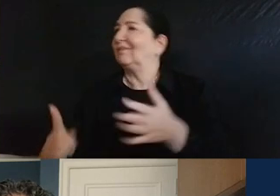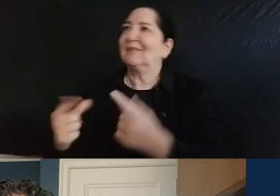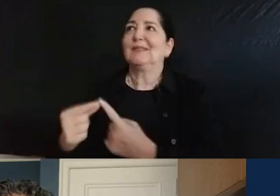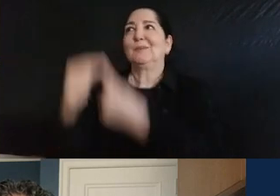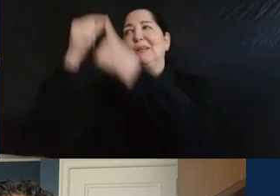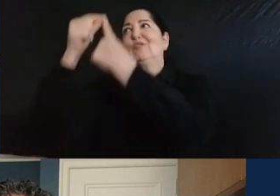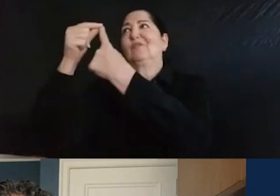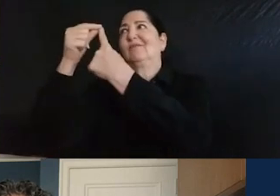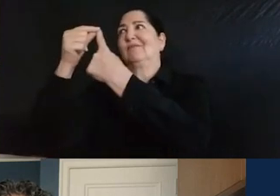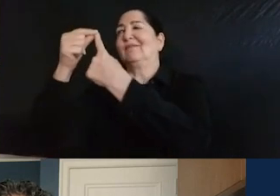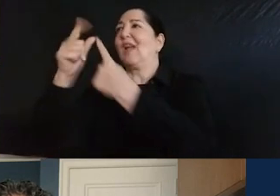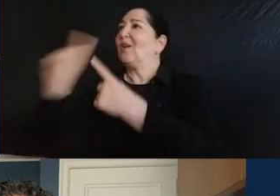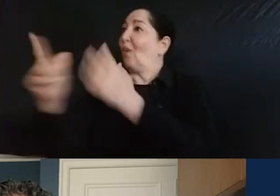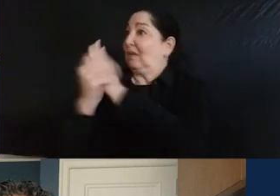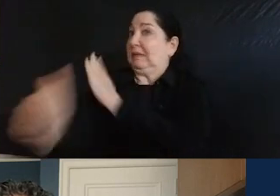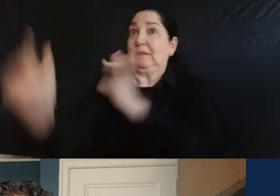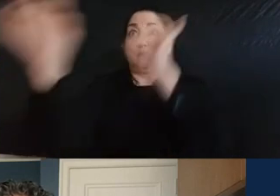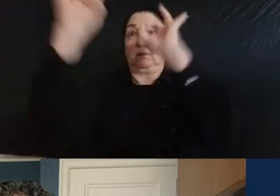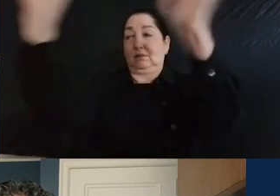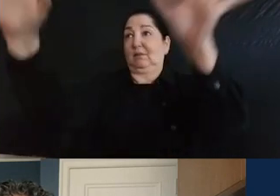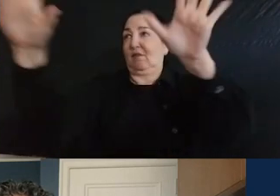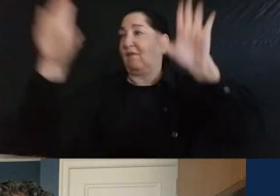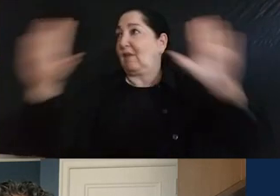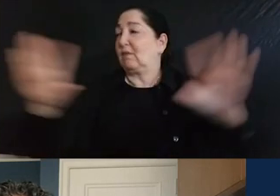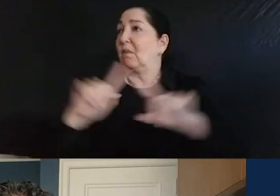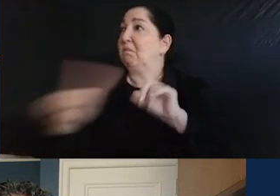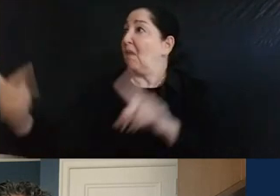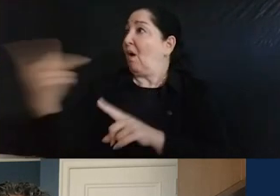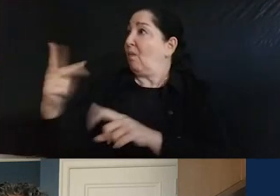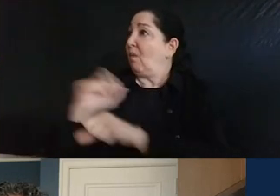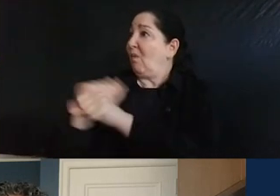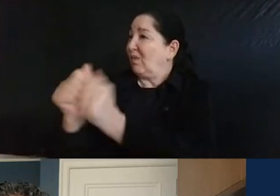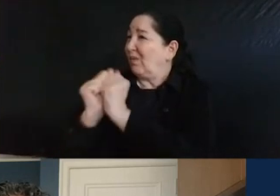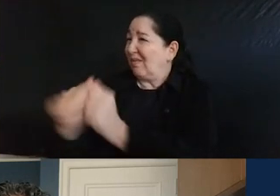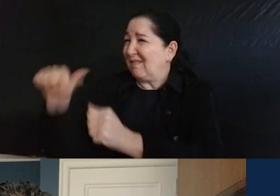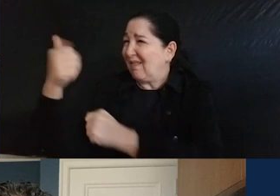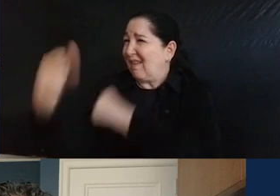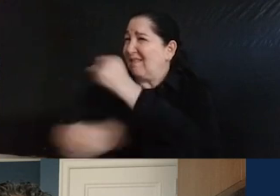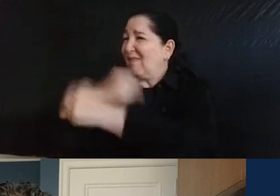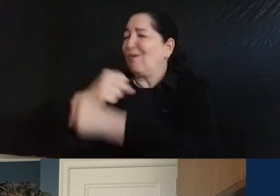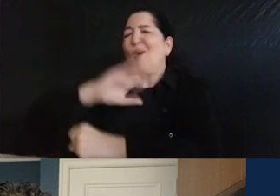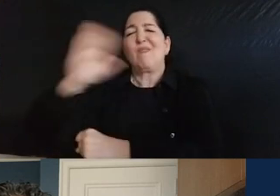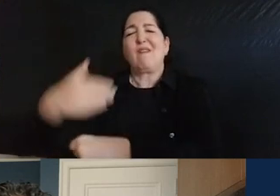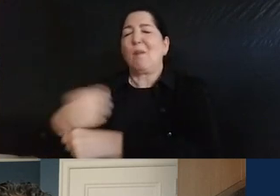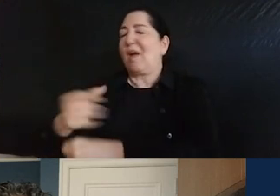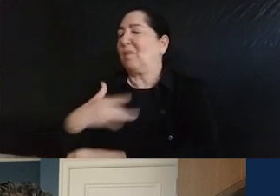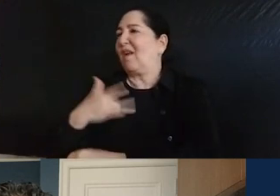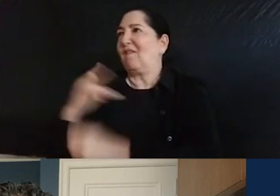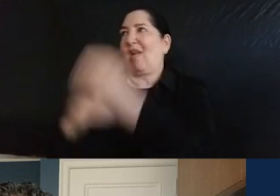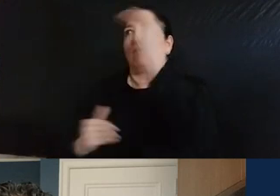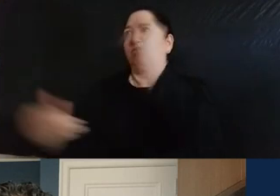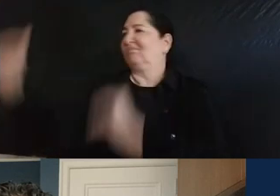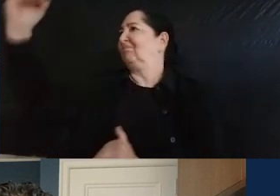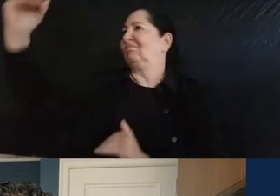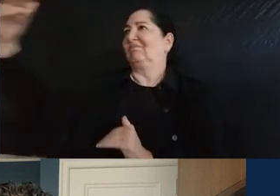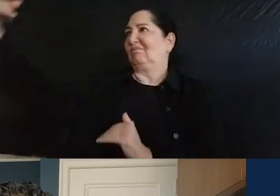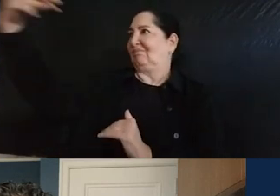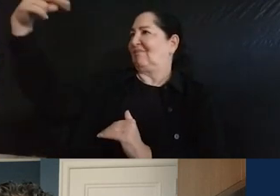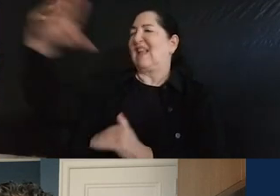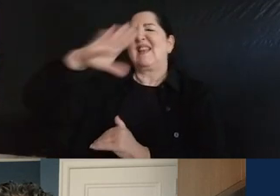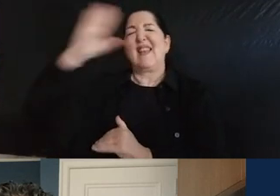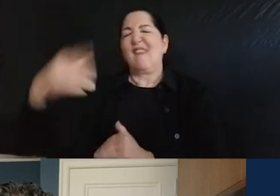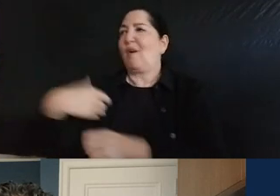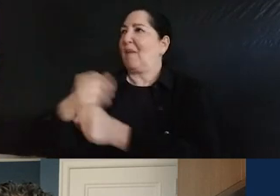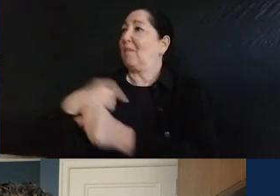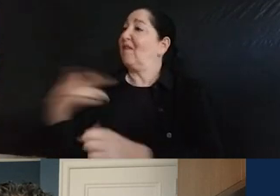skills are incomparable, and yet, as somebody who's been close to you for 10 years now, you have never once made me feel like I'm being compared to you, and you've made me feel like my